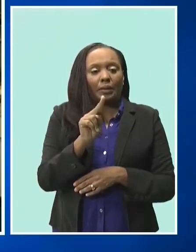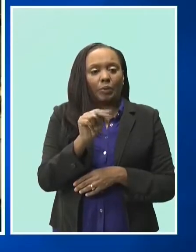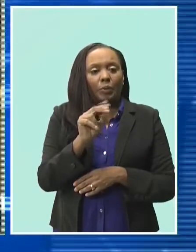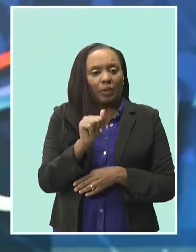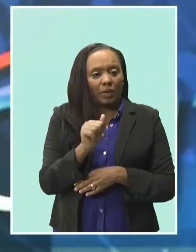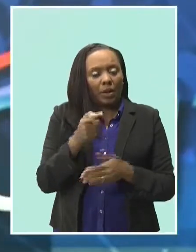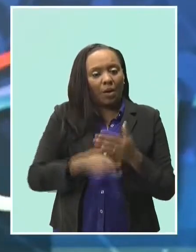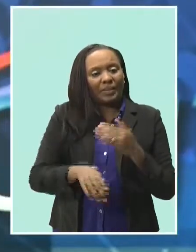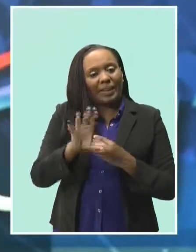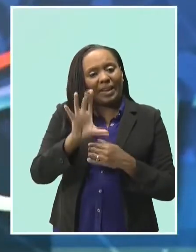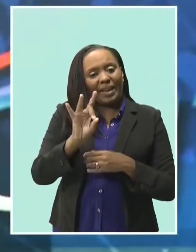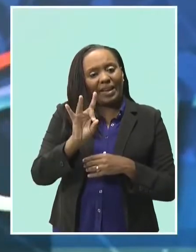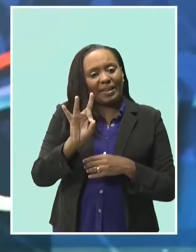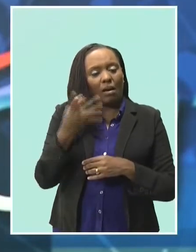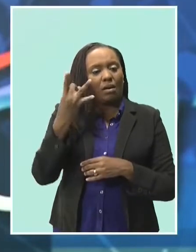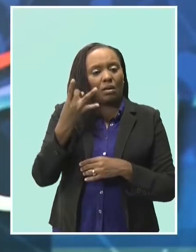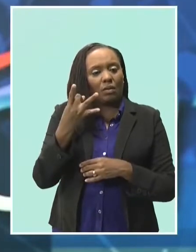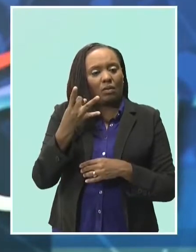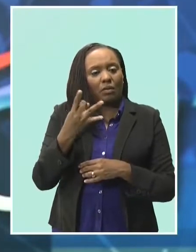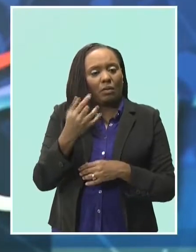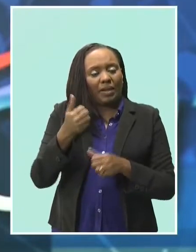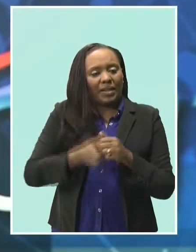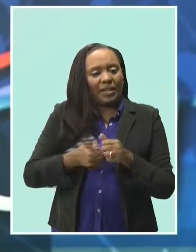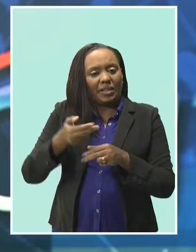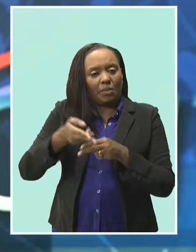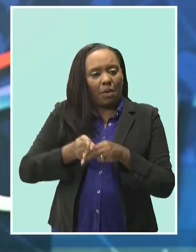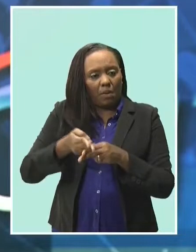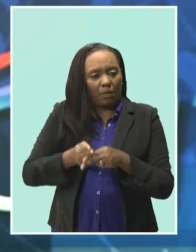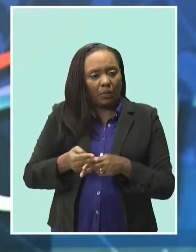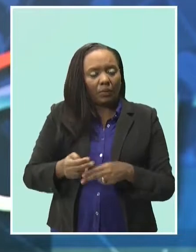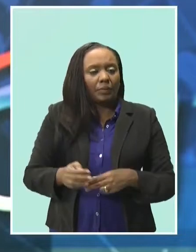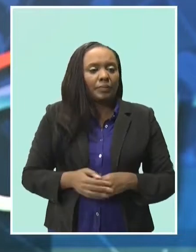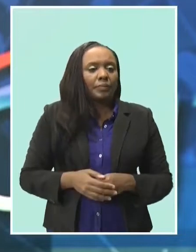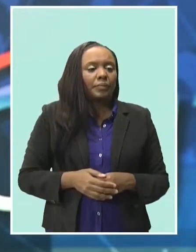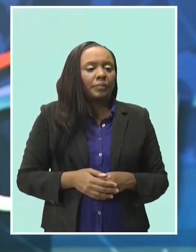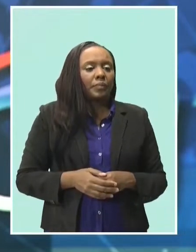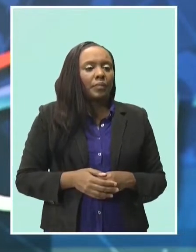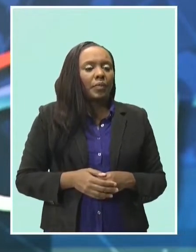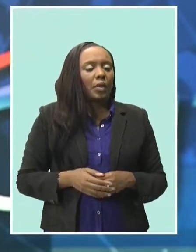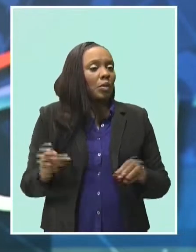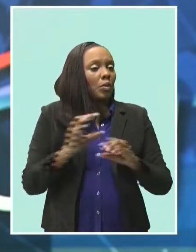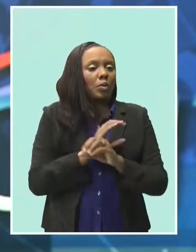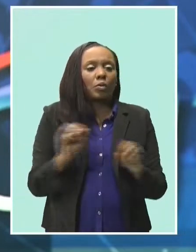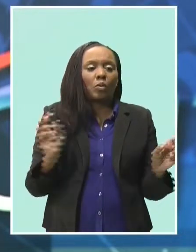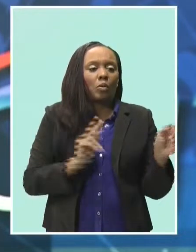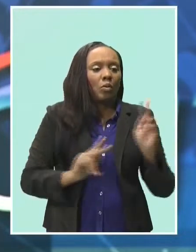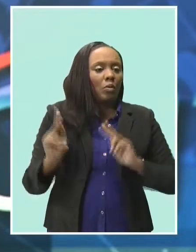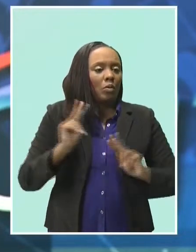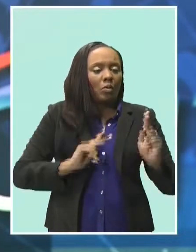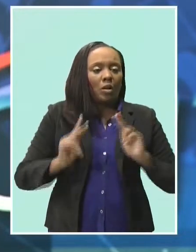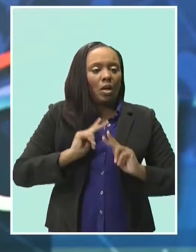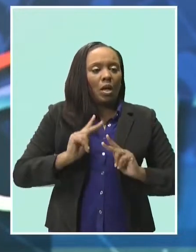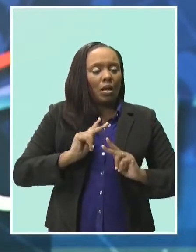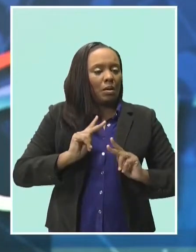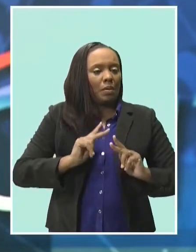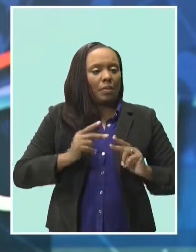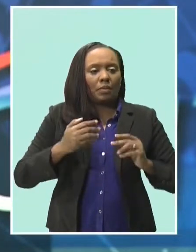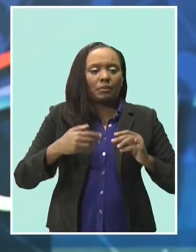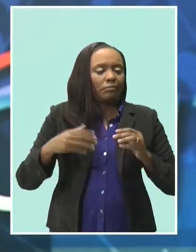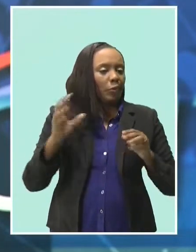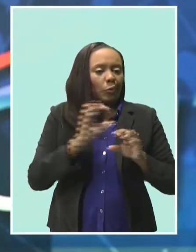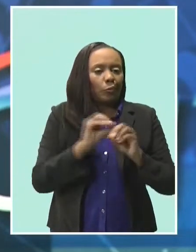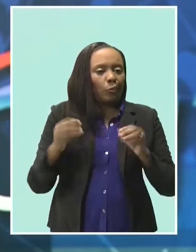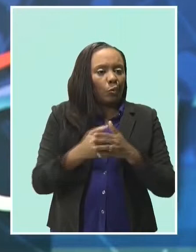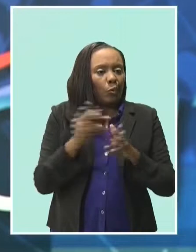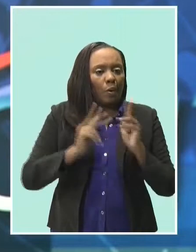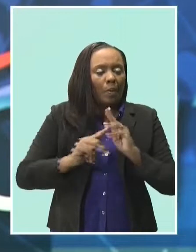News. Well, no new cases of COVID-19 were reported among the 91 tests conducted yesterday. The number of